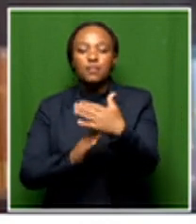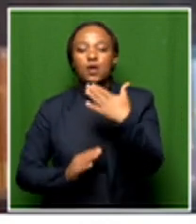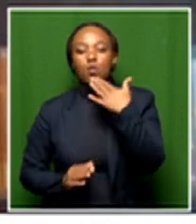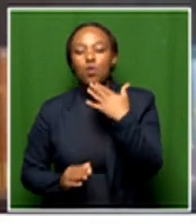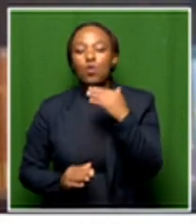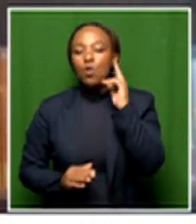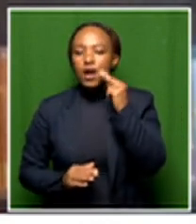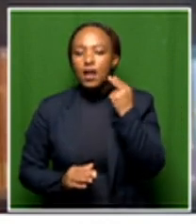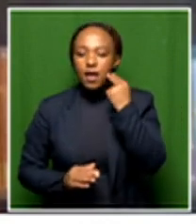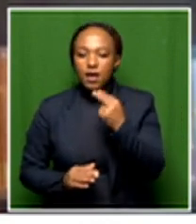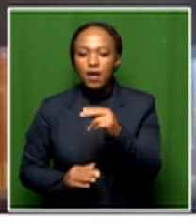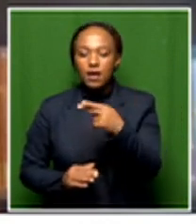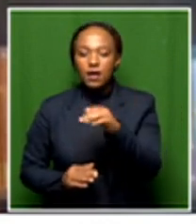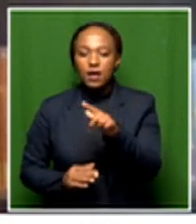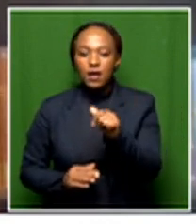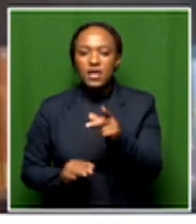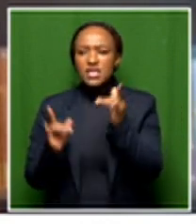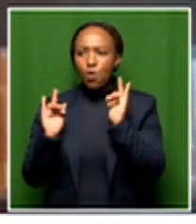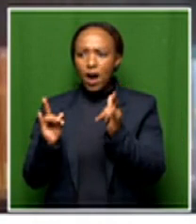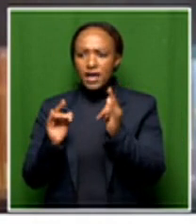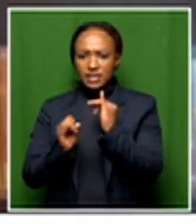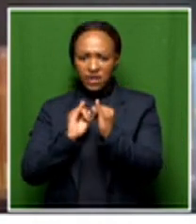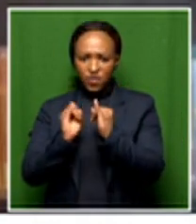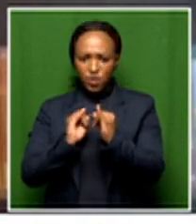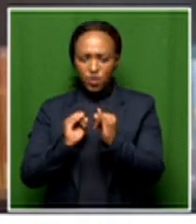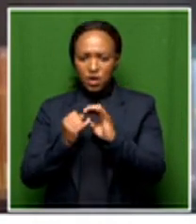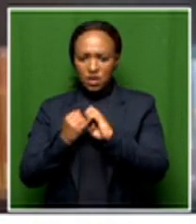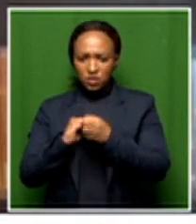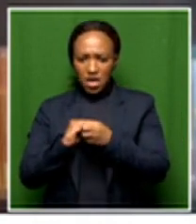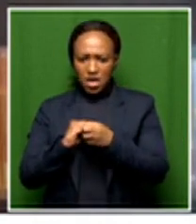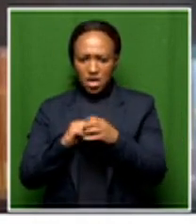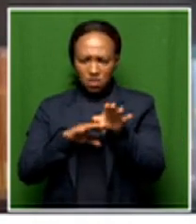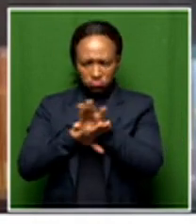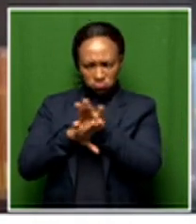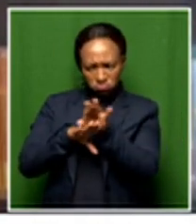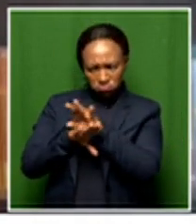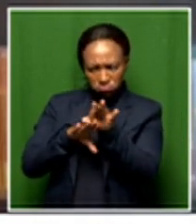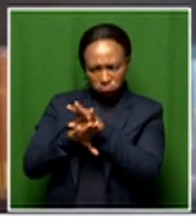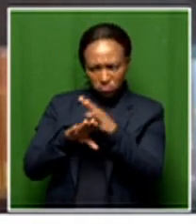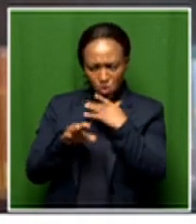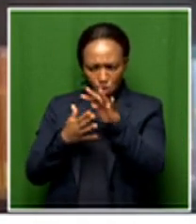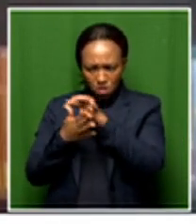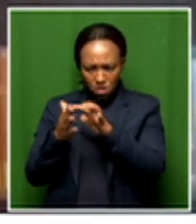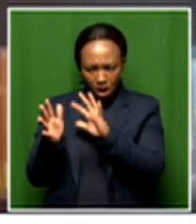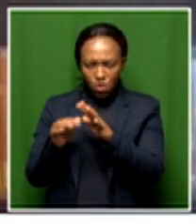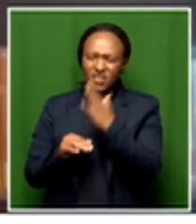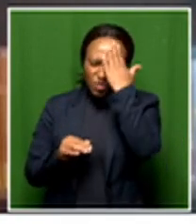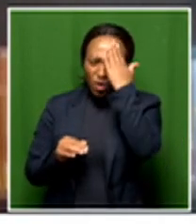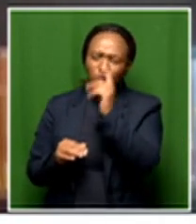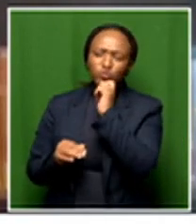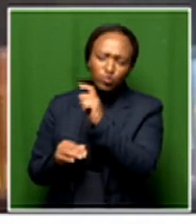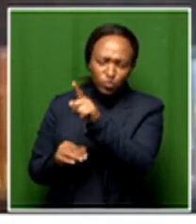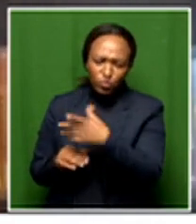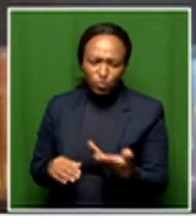are watching this interview and trying very hard. They're probably plotting as to how to counter this narrative, and they know it is true.